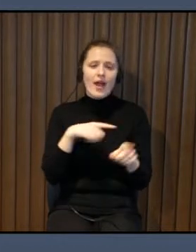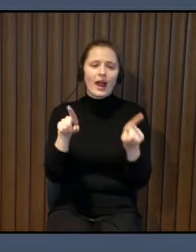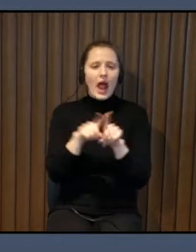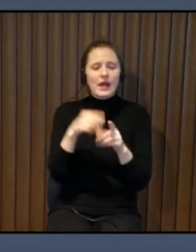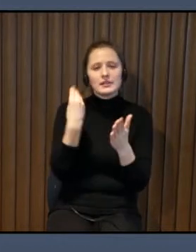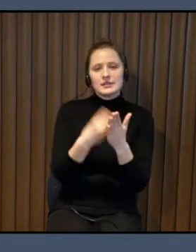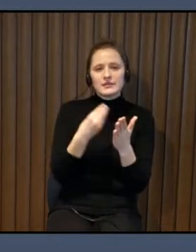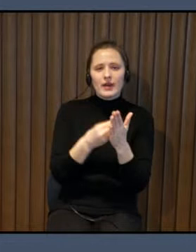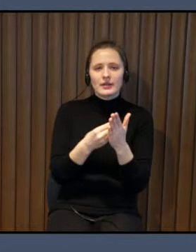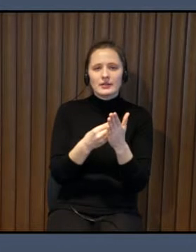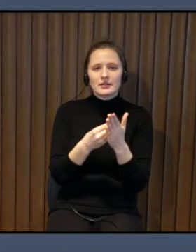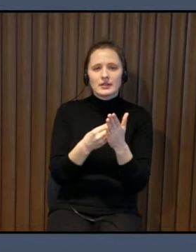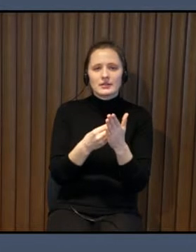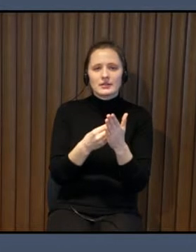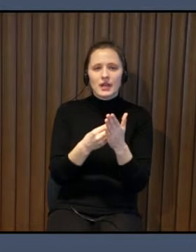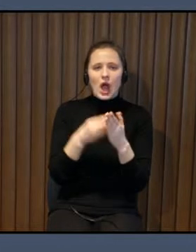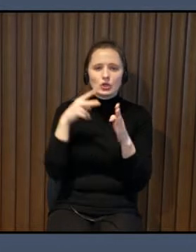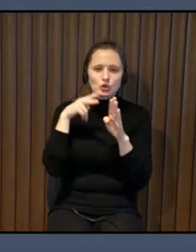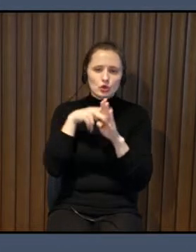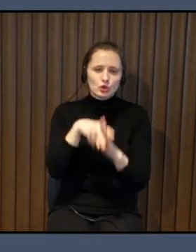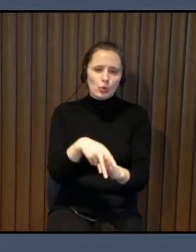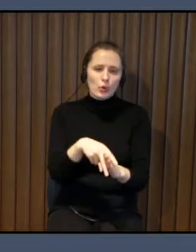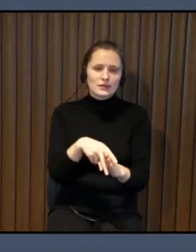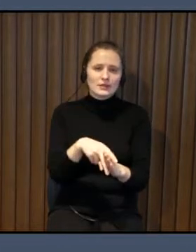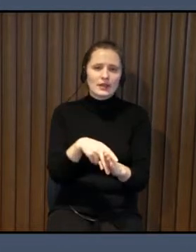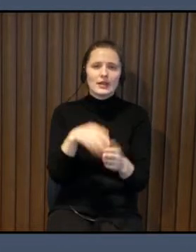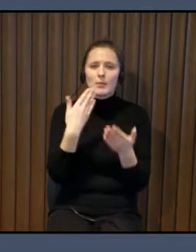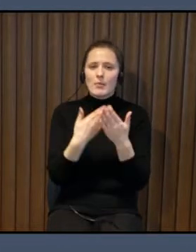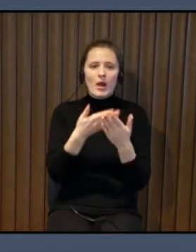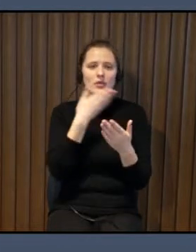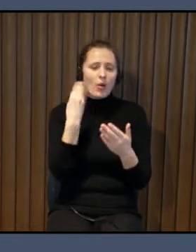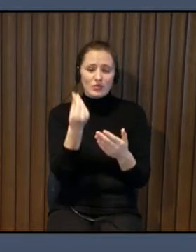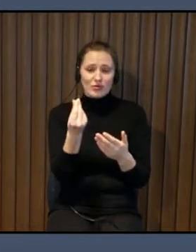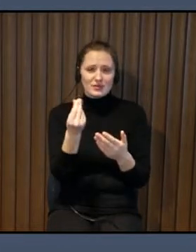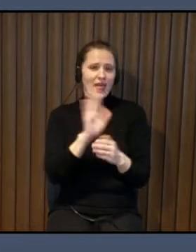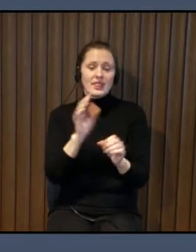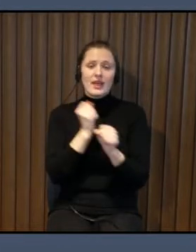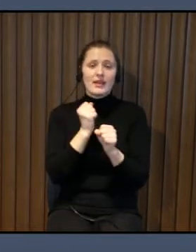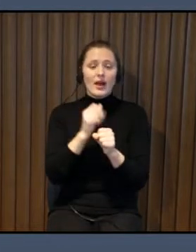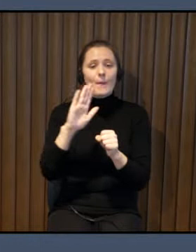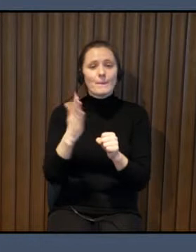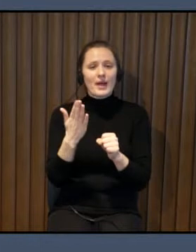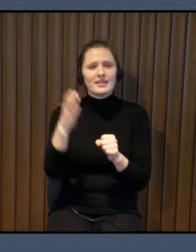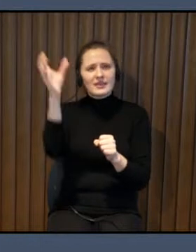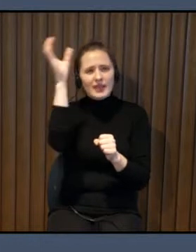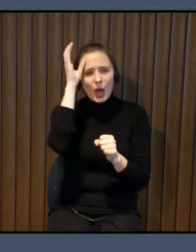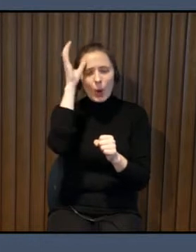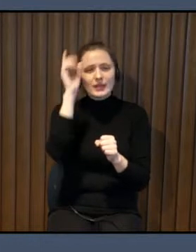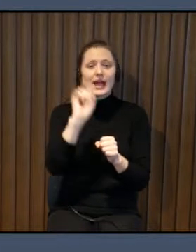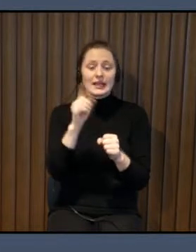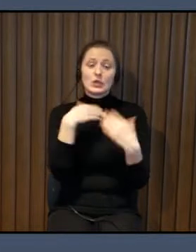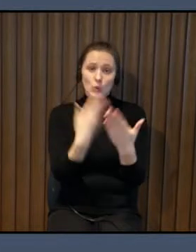received. How it should be implemented? It should be implemented gradually, ensuring